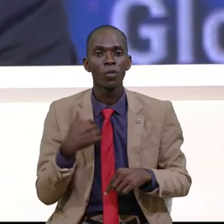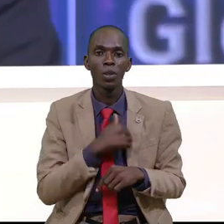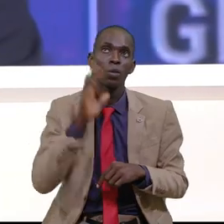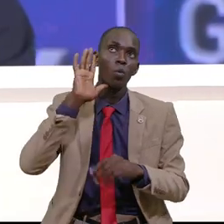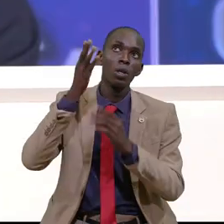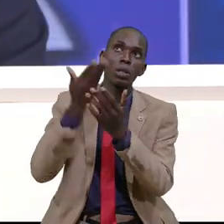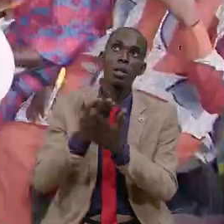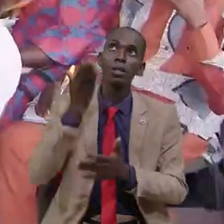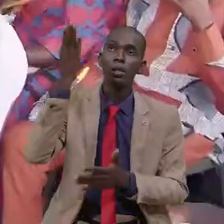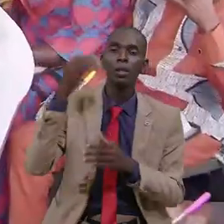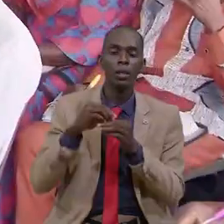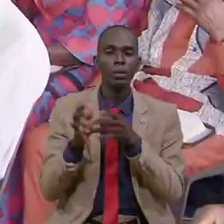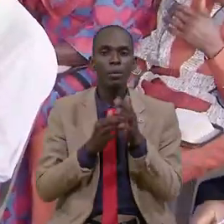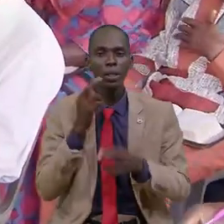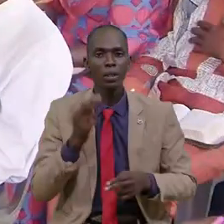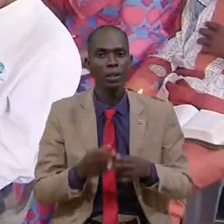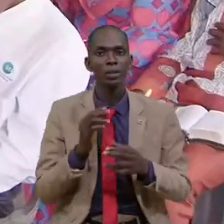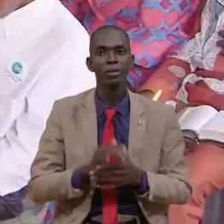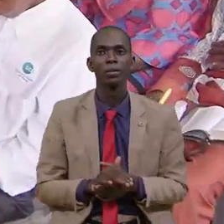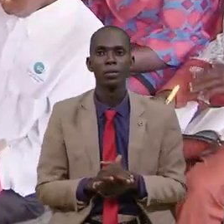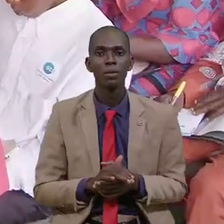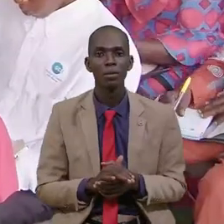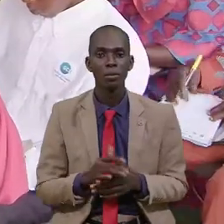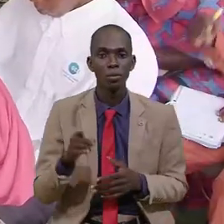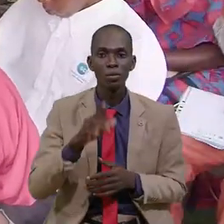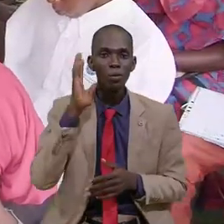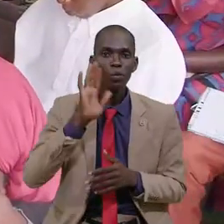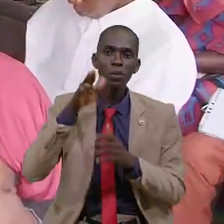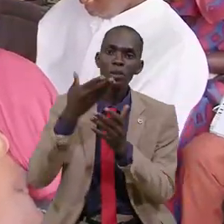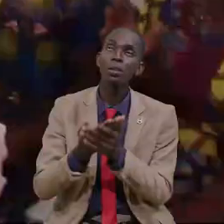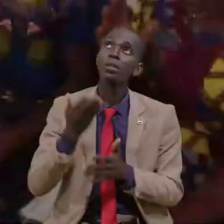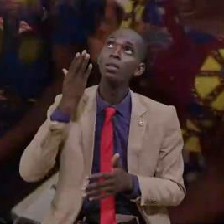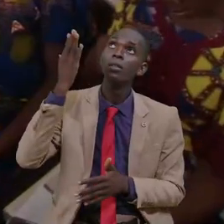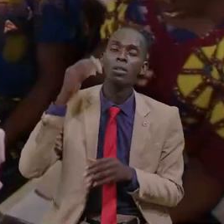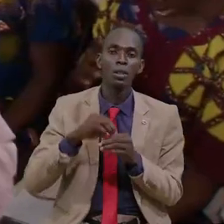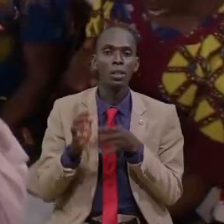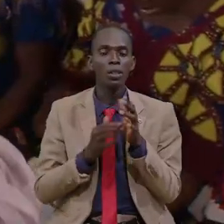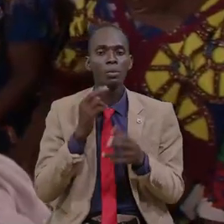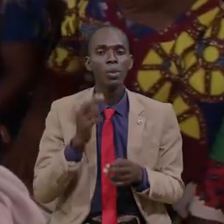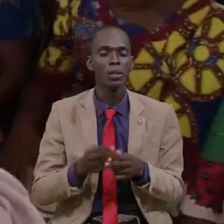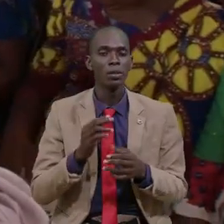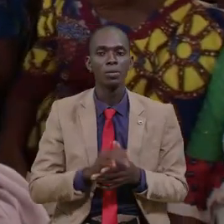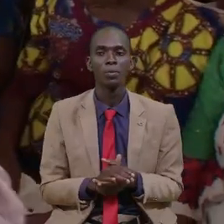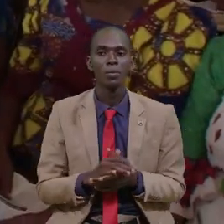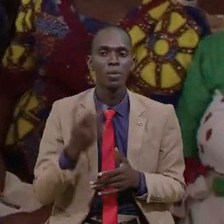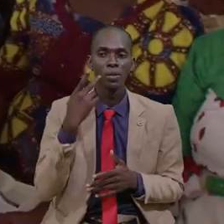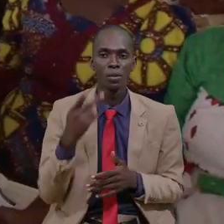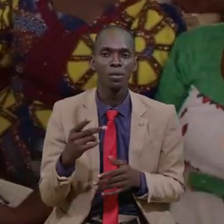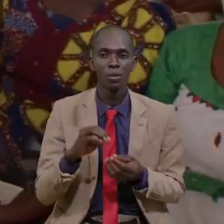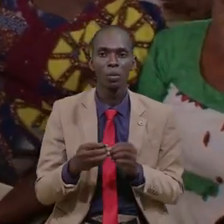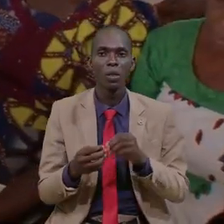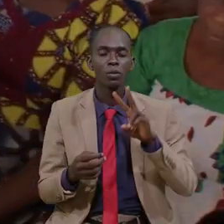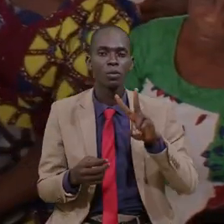in Jesus' name. You will get there in Jesus' name. We're looking at number two